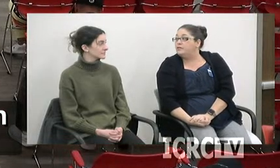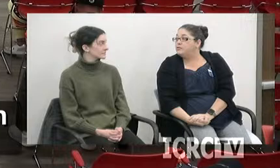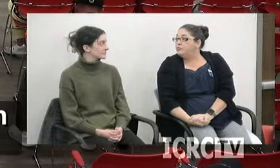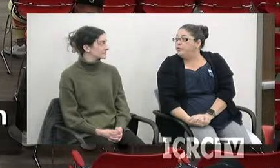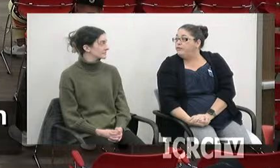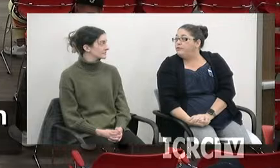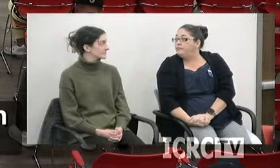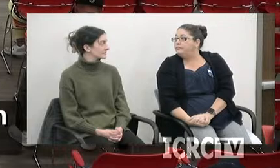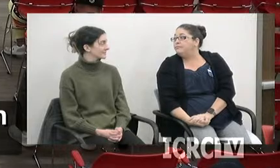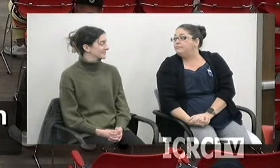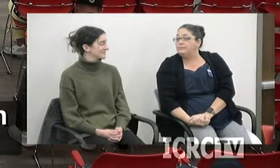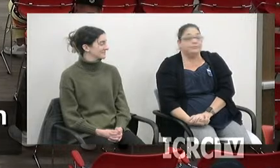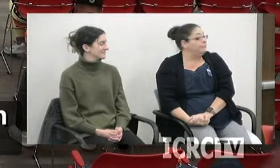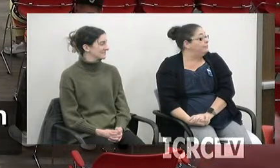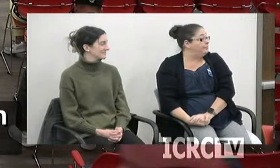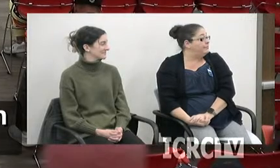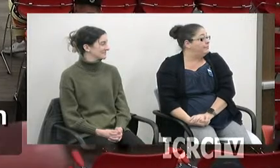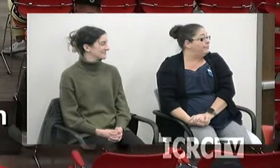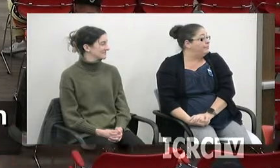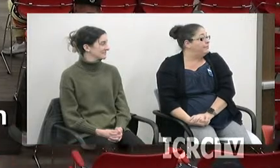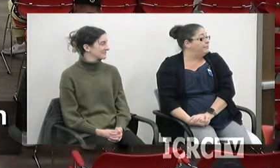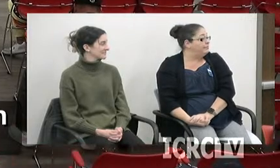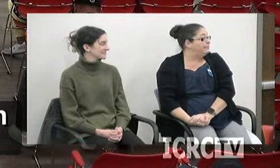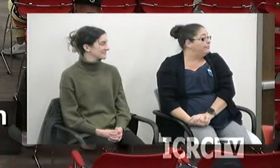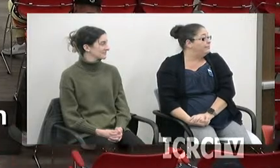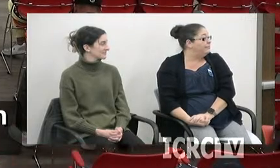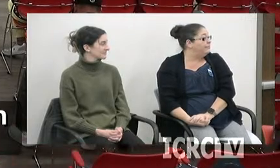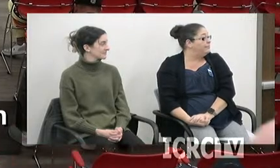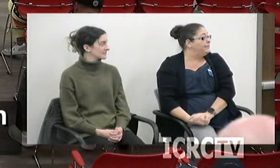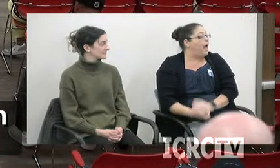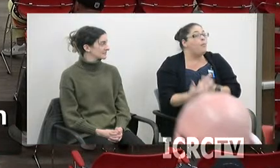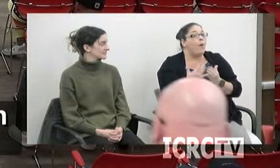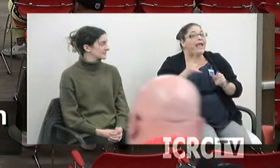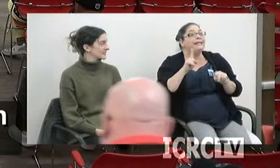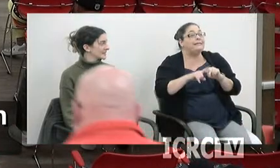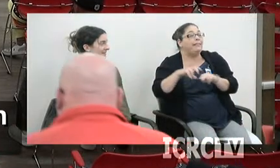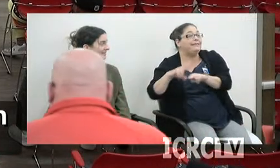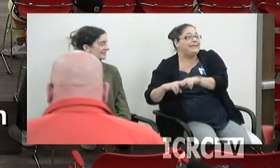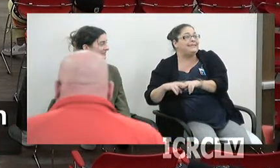Okay, we have a motion and a second. I'll wait till he sits down and ask him another one.